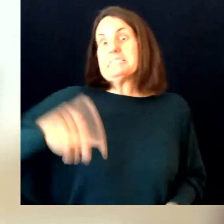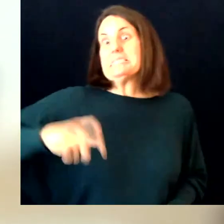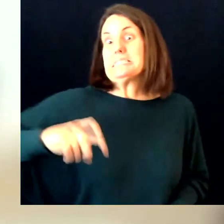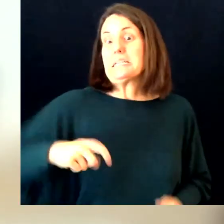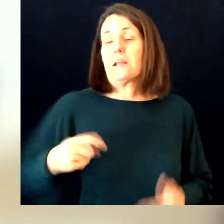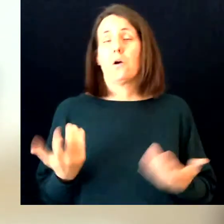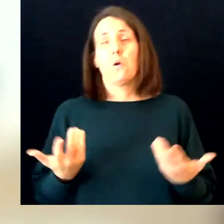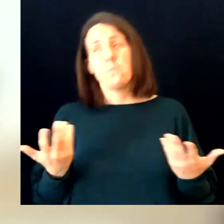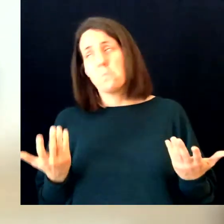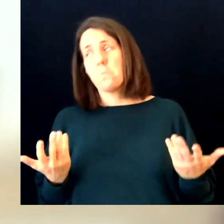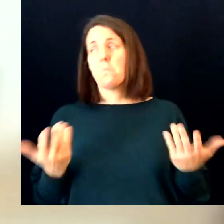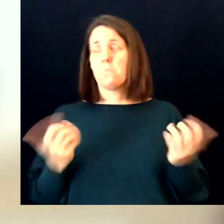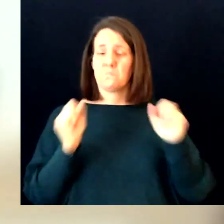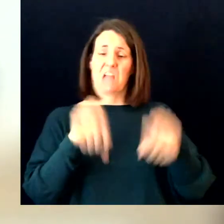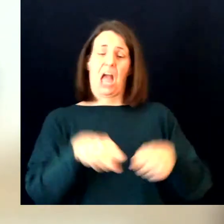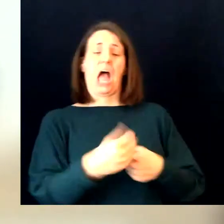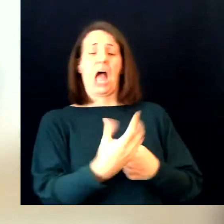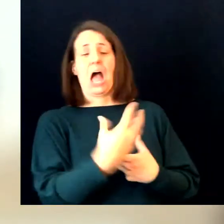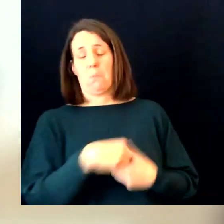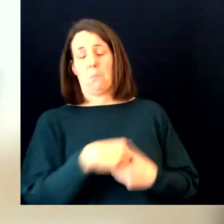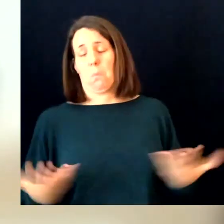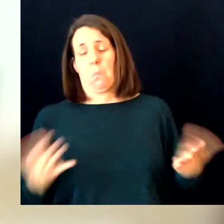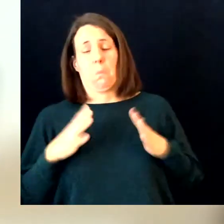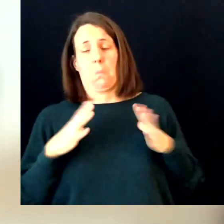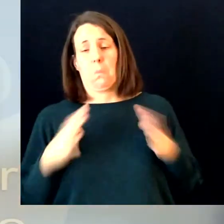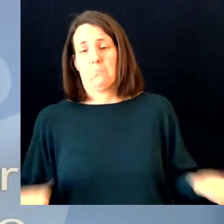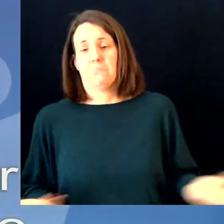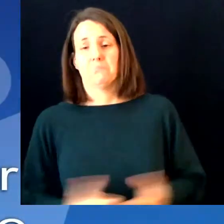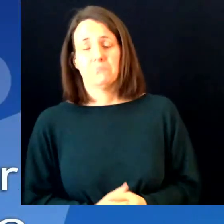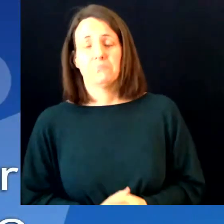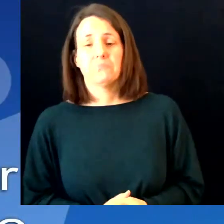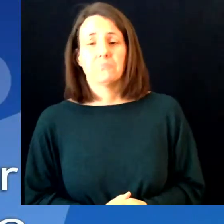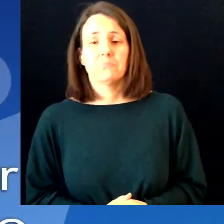different sources of data that we use for surveillance.